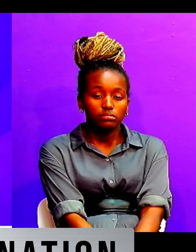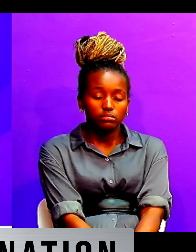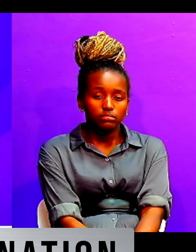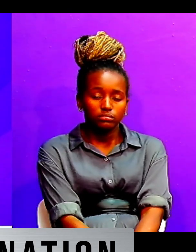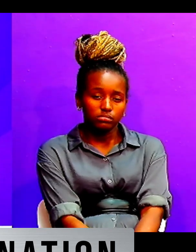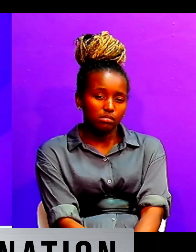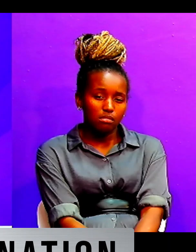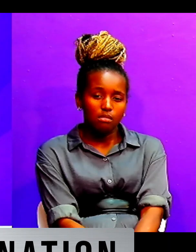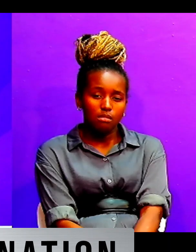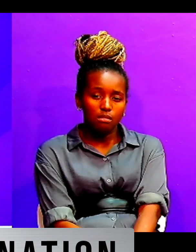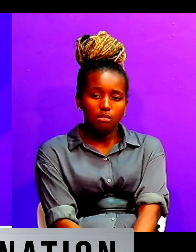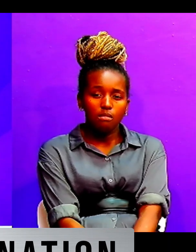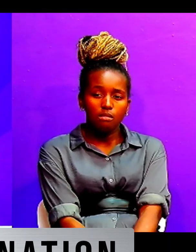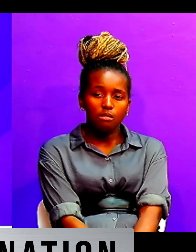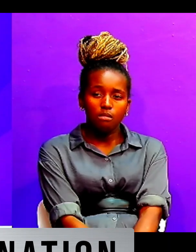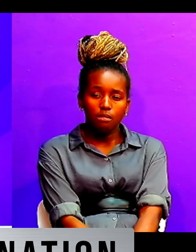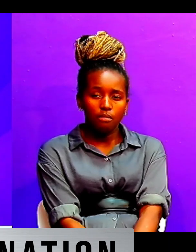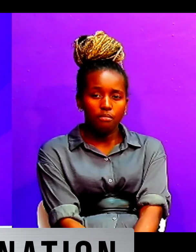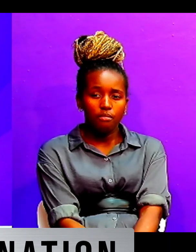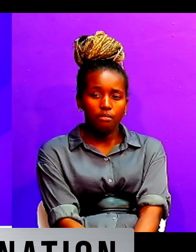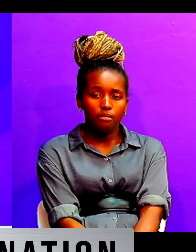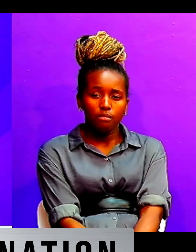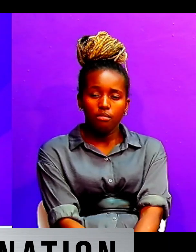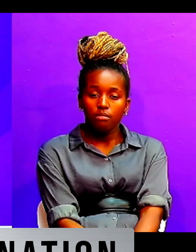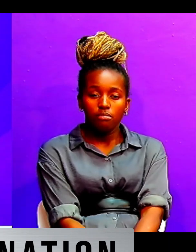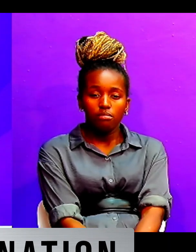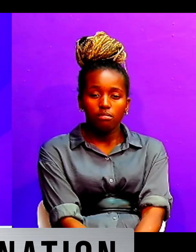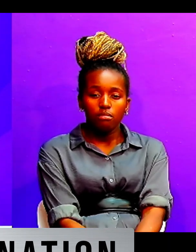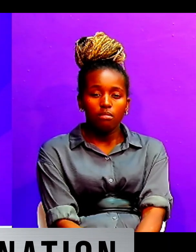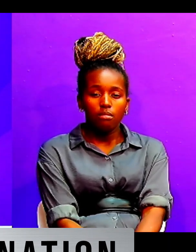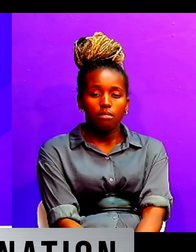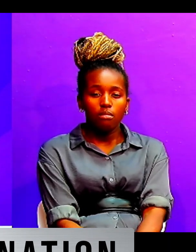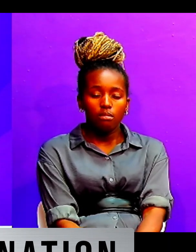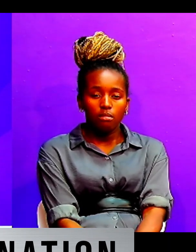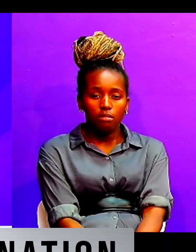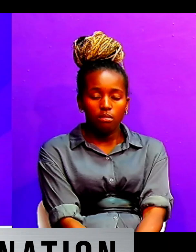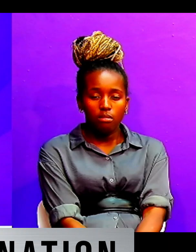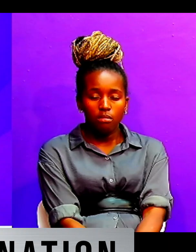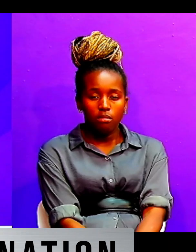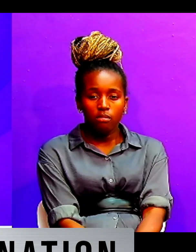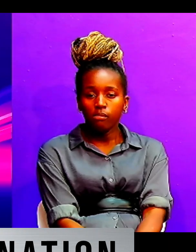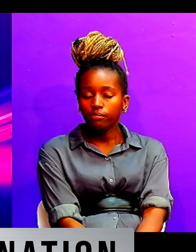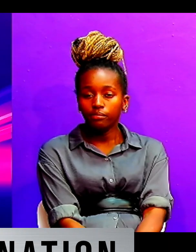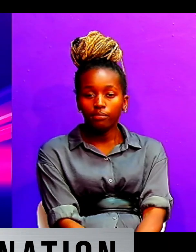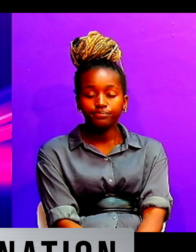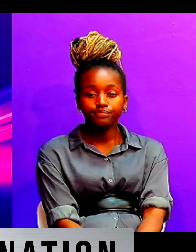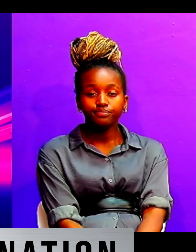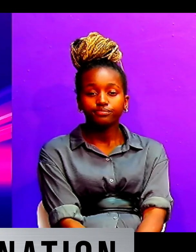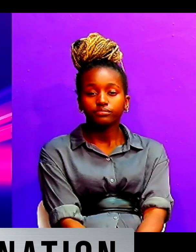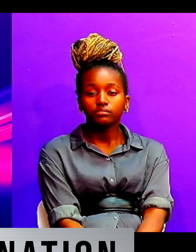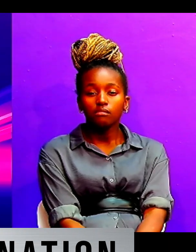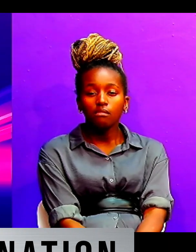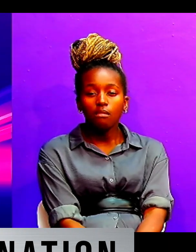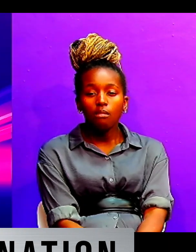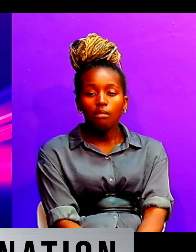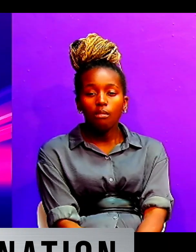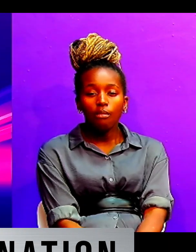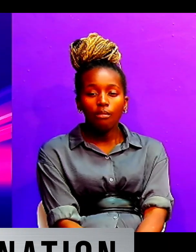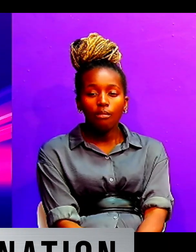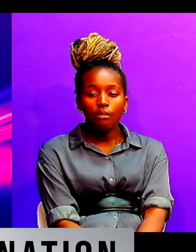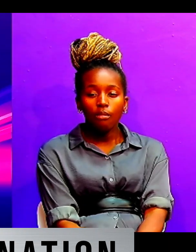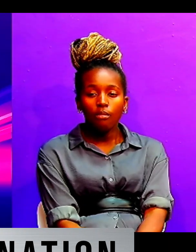30%, at least 30%. Or So normally the 30% for the parties. special interest